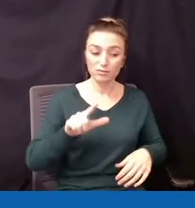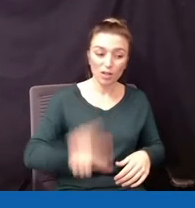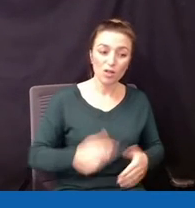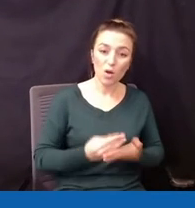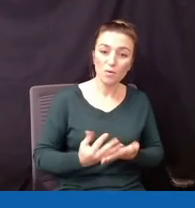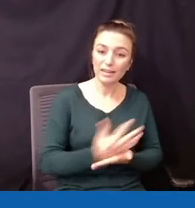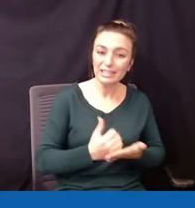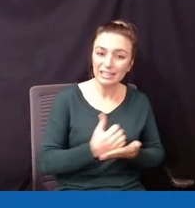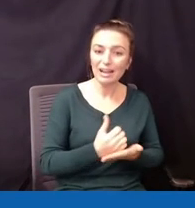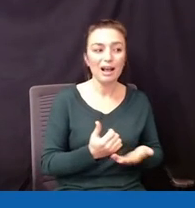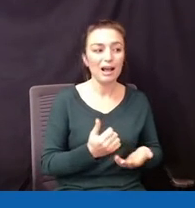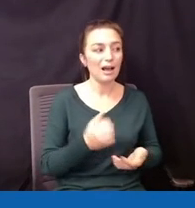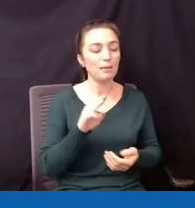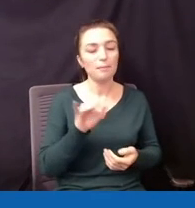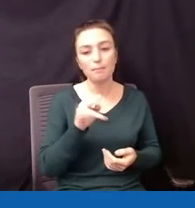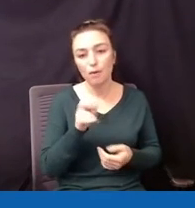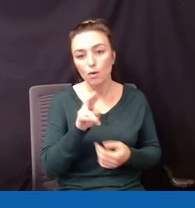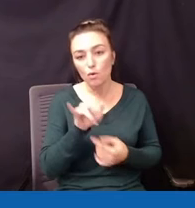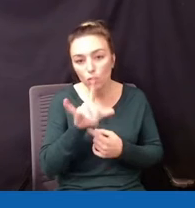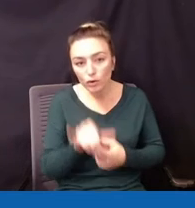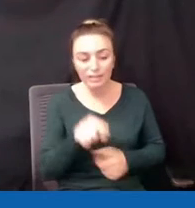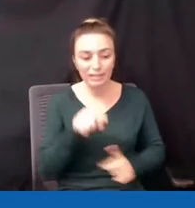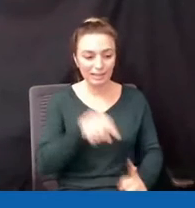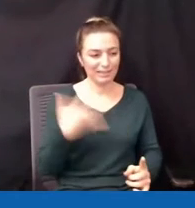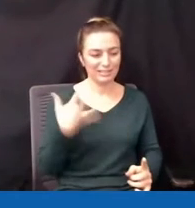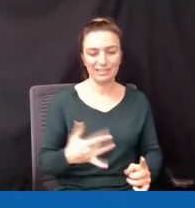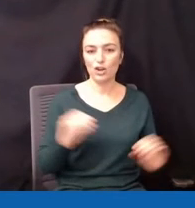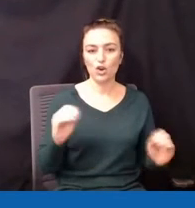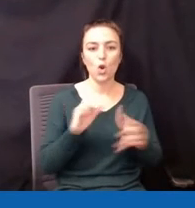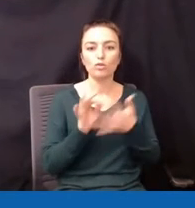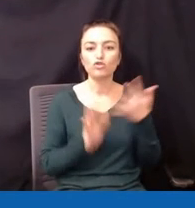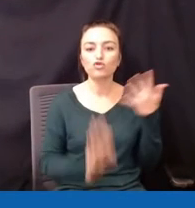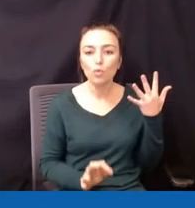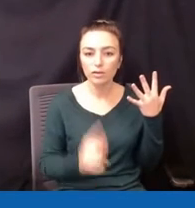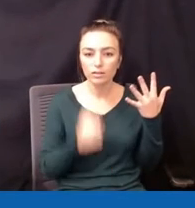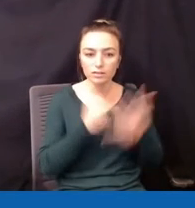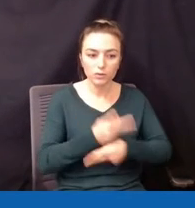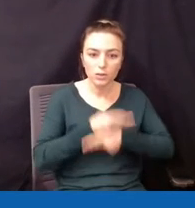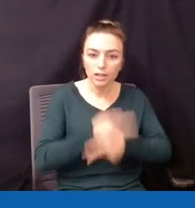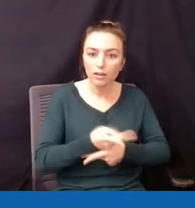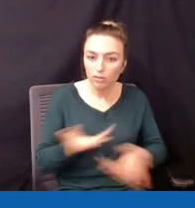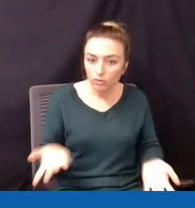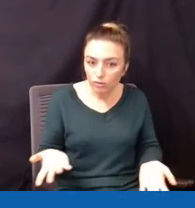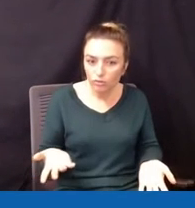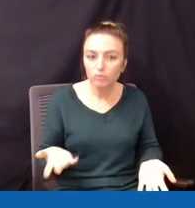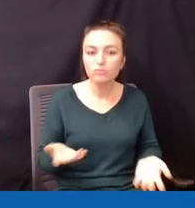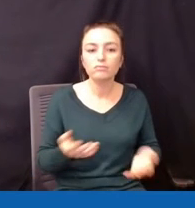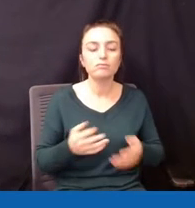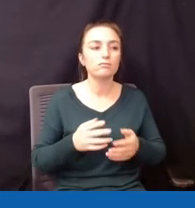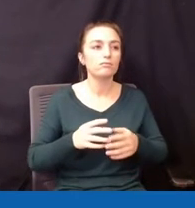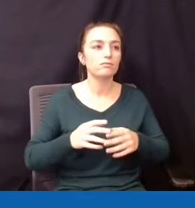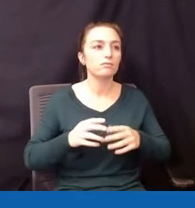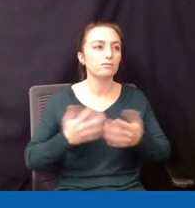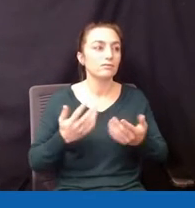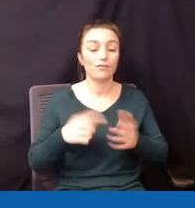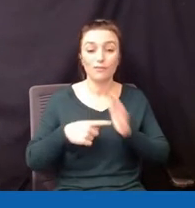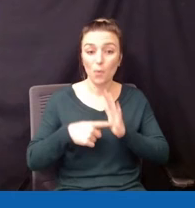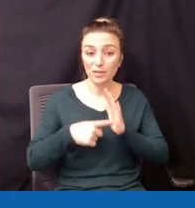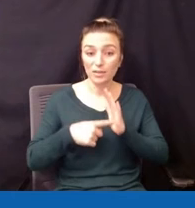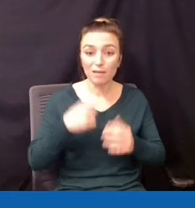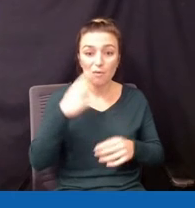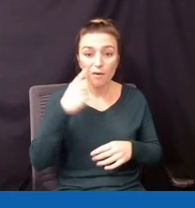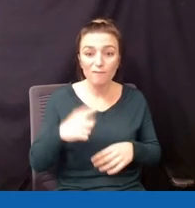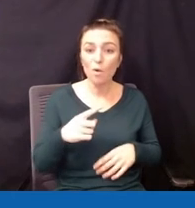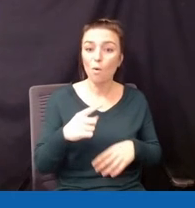groups are often denied the choice when there is such a choice for care, for example, between medication and psychotherapy. Mm-hmm. The third is a right